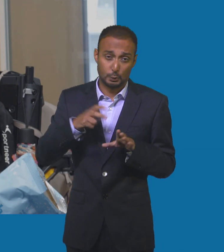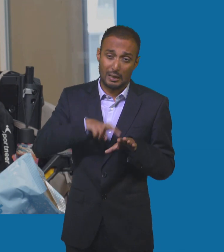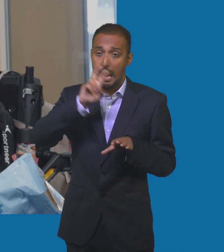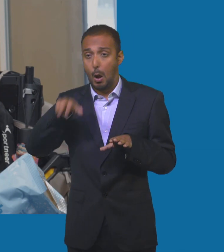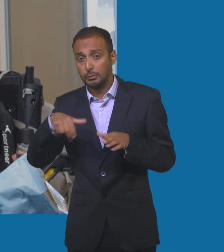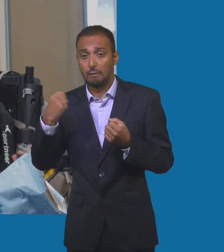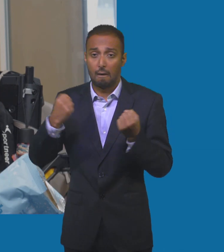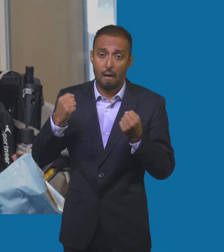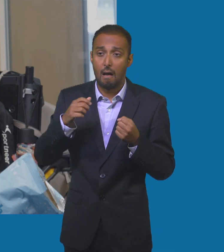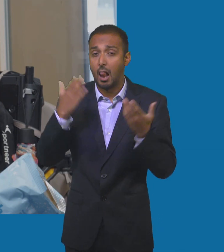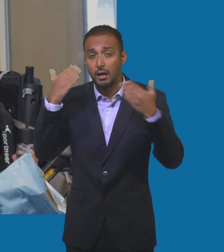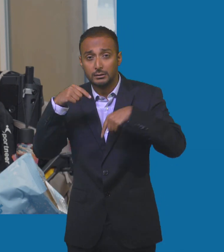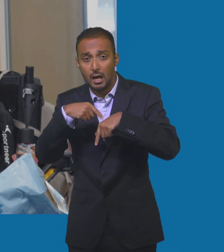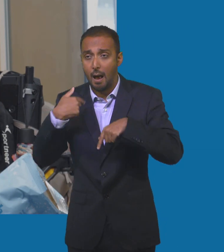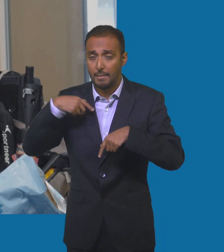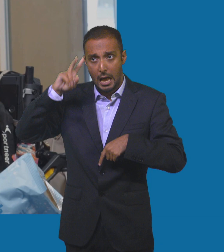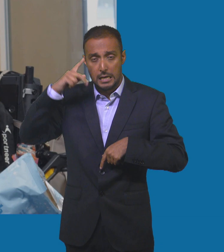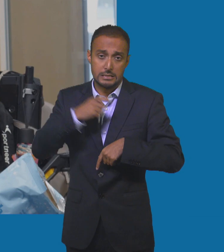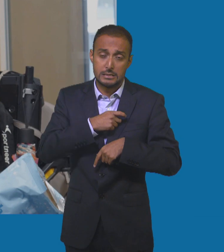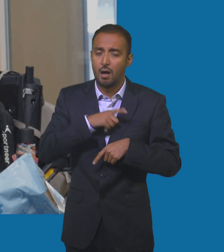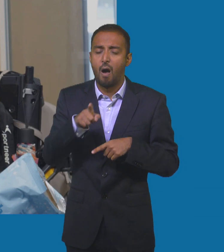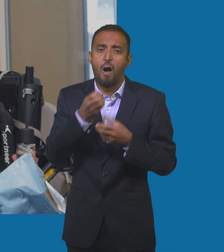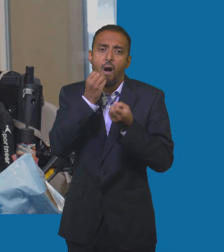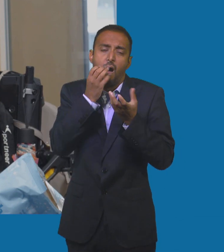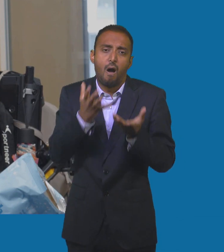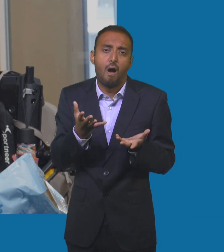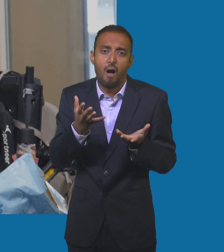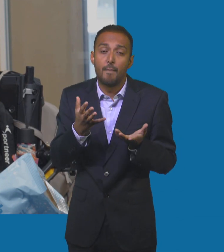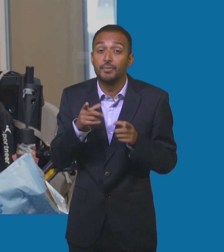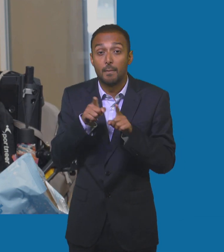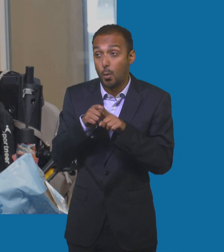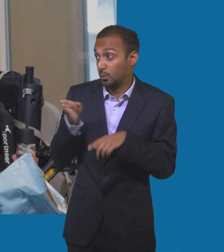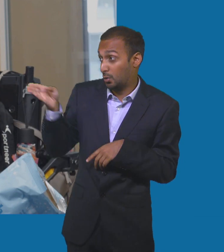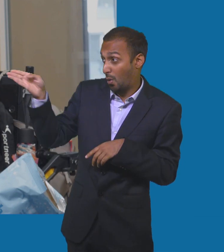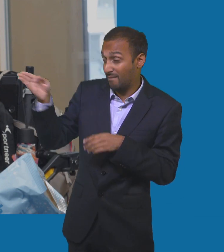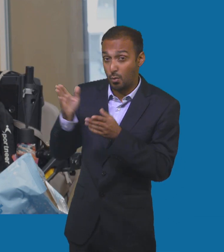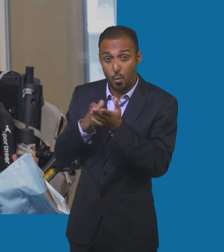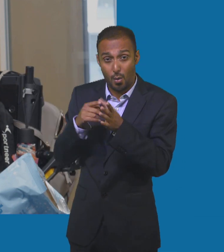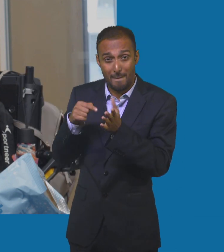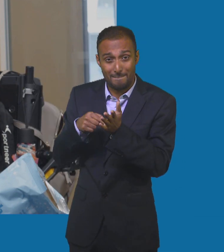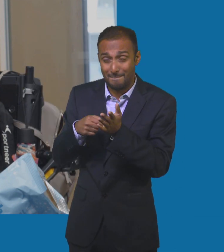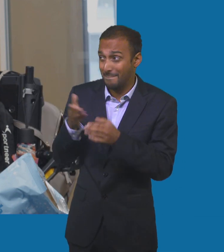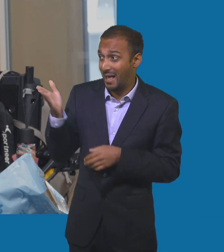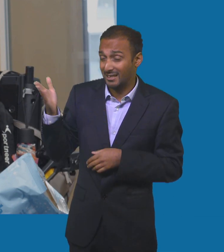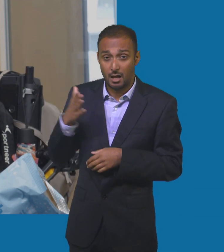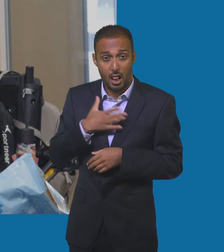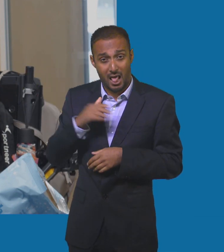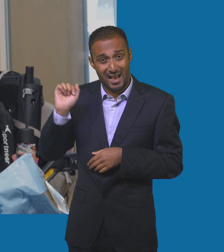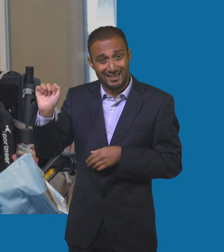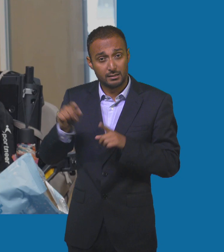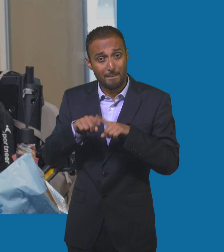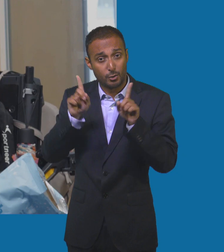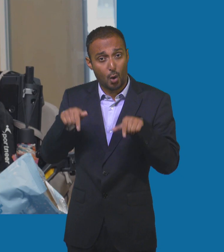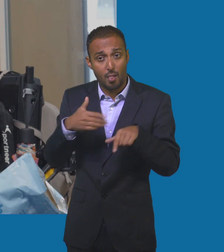night or in a crowded area. Phenomenal. But also for Matt, who, you know, likes to have a McDonald's in the morning and is a little bit